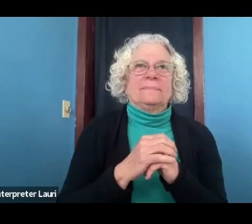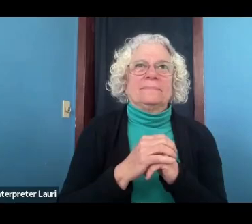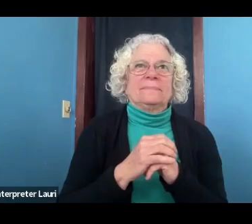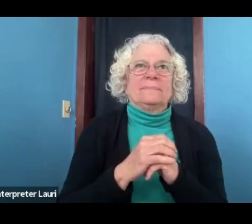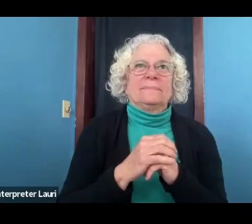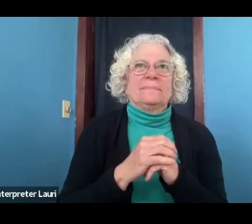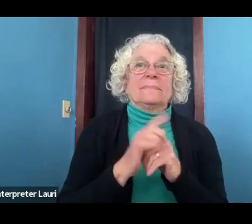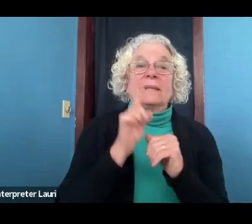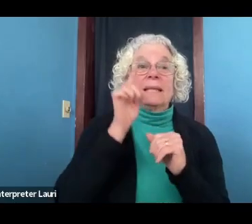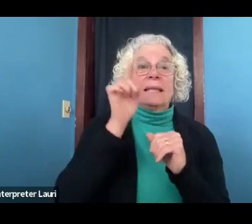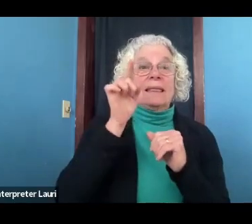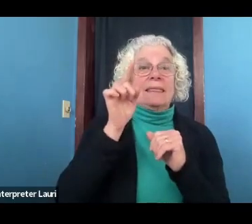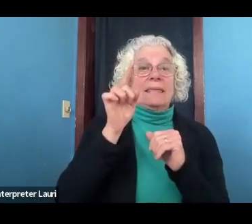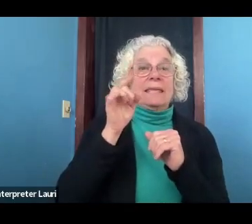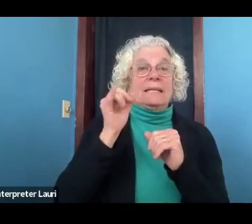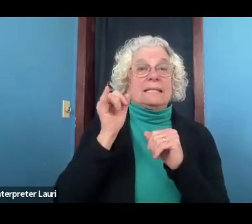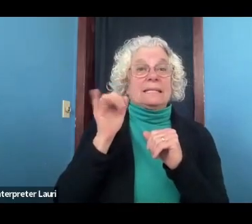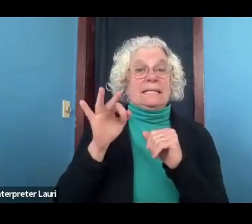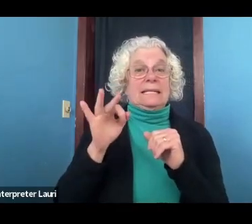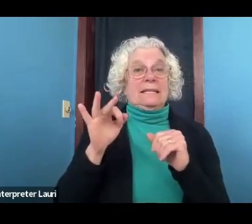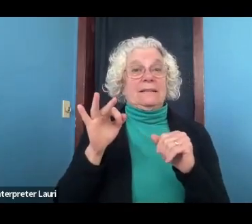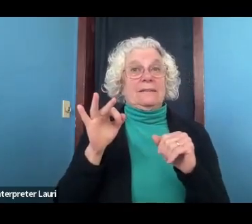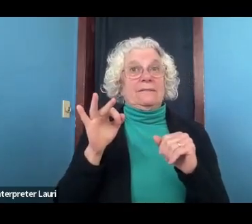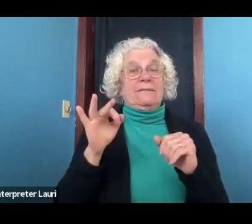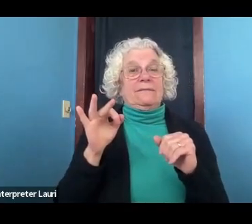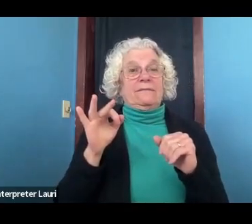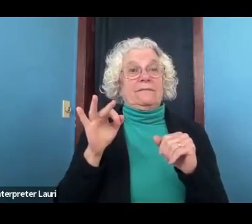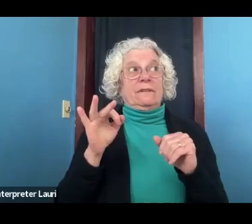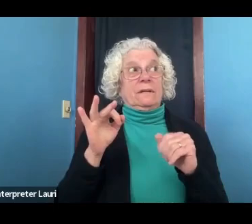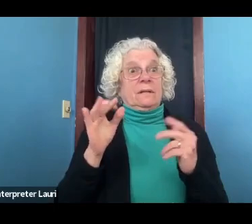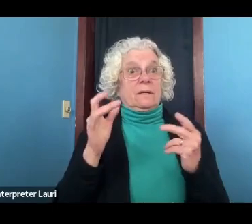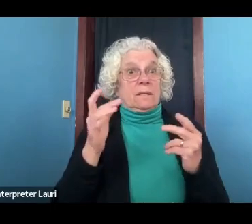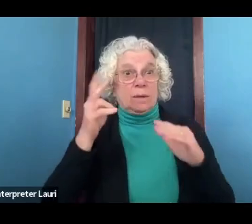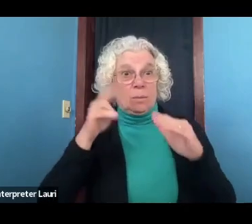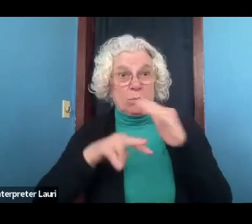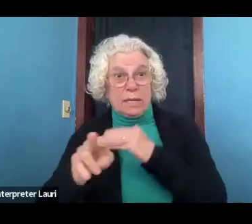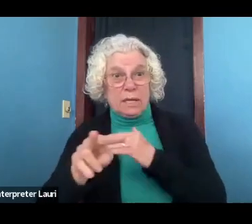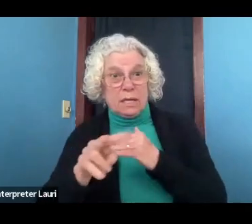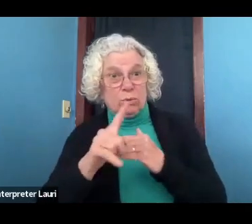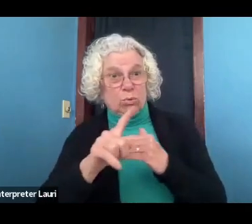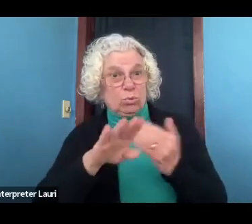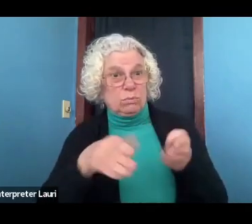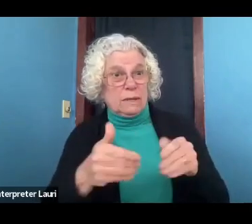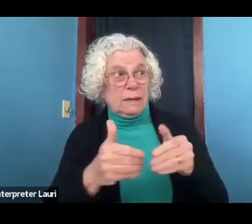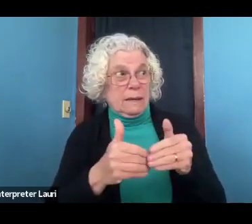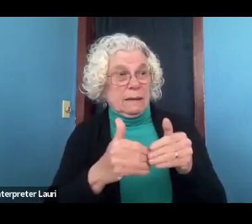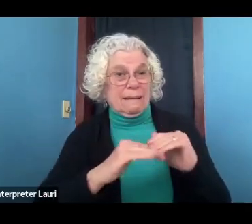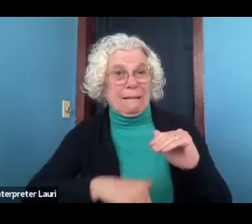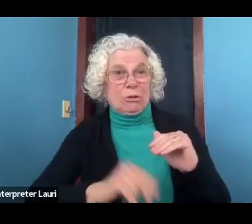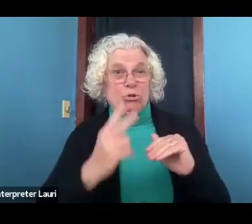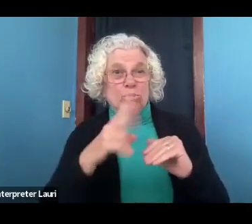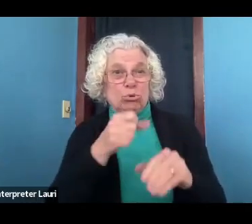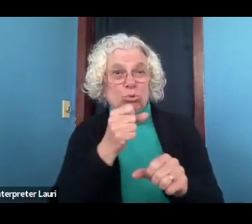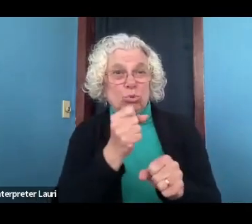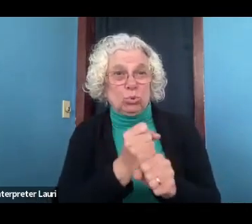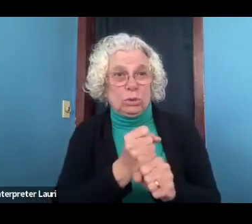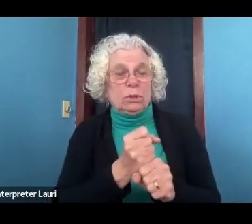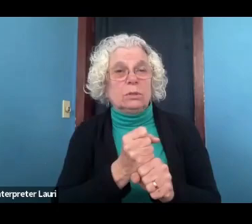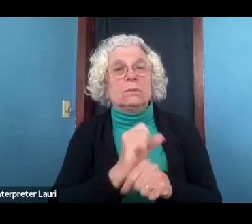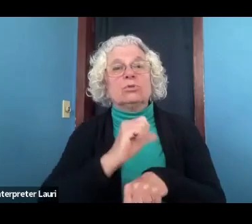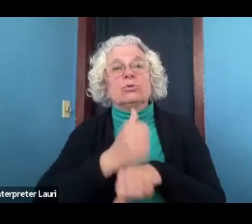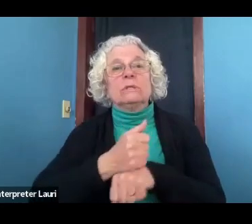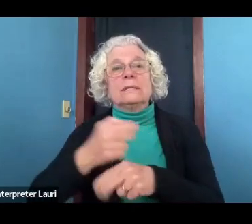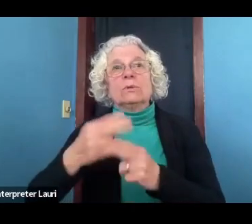you have a life expectancy of 2 years or less, you should think about having a document called a